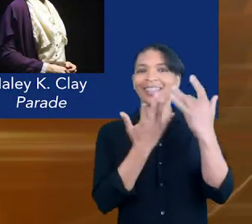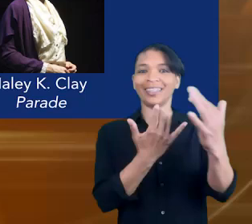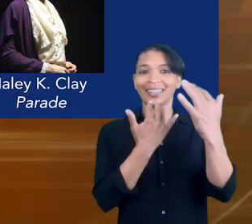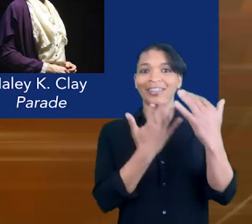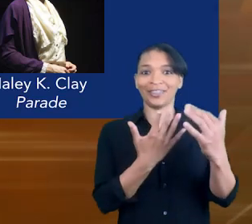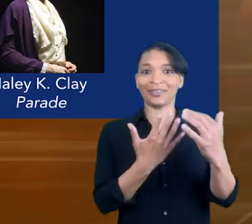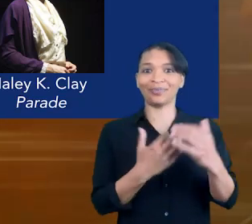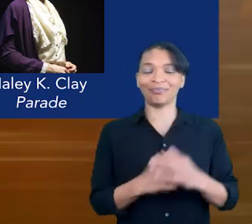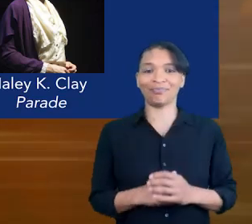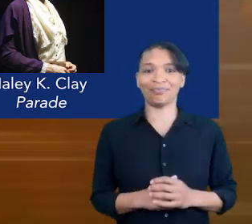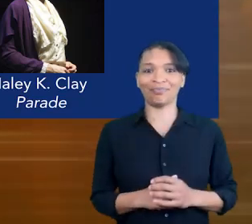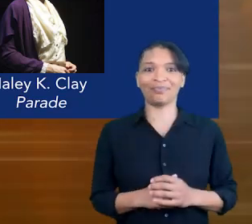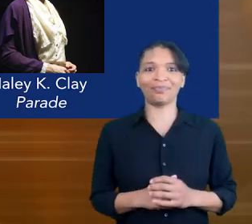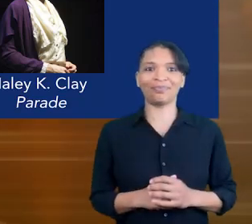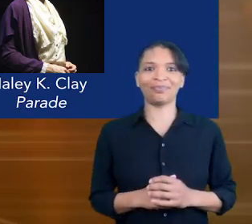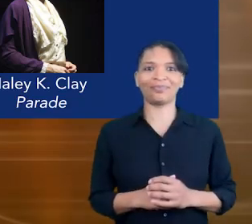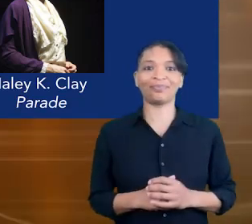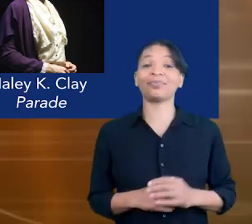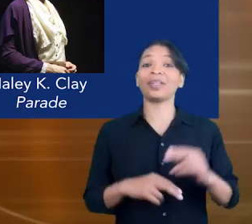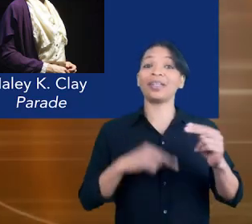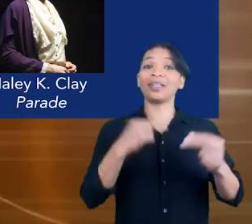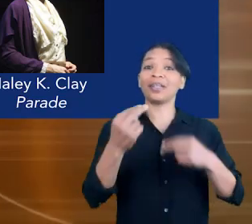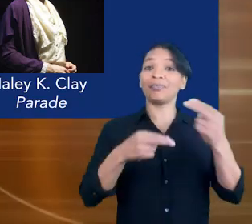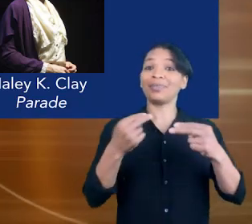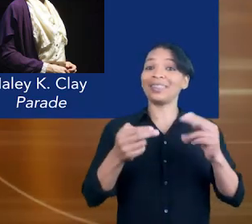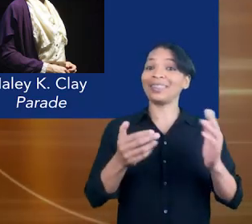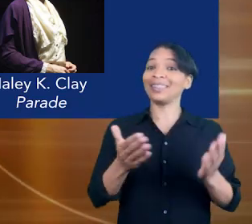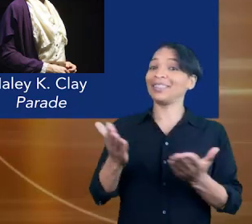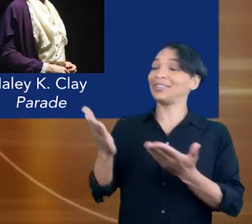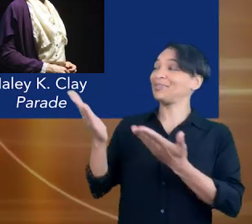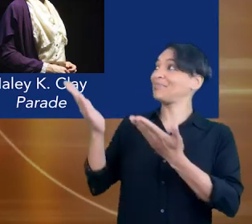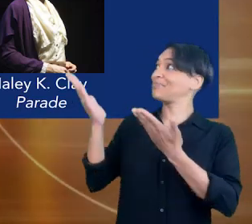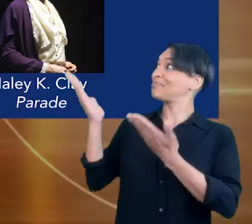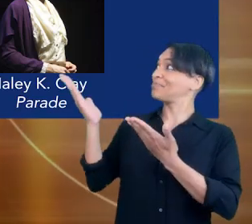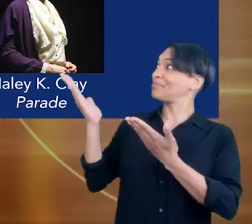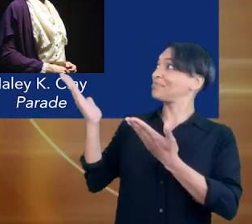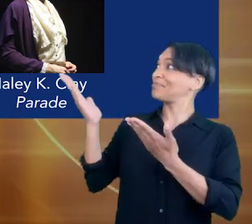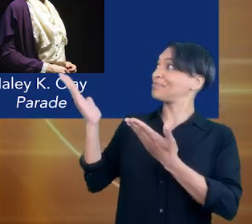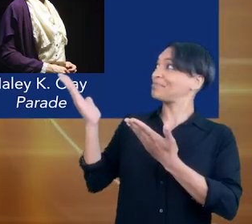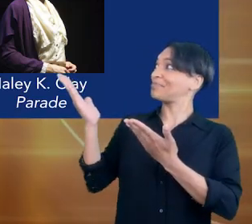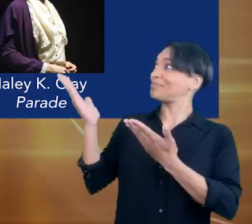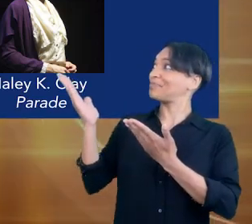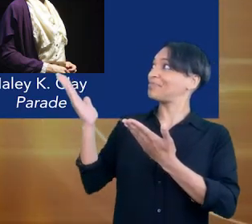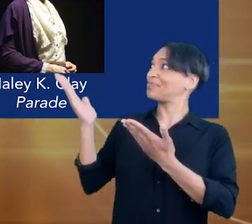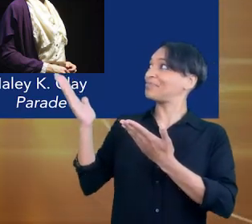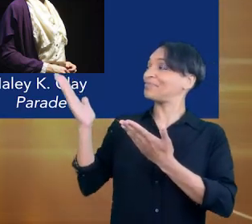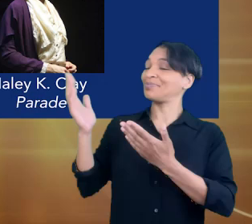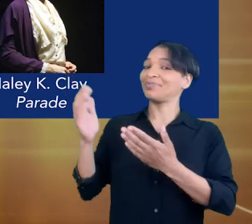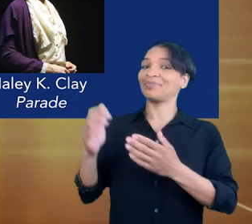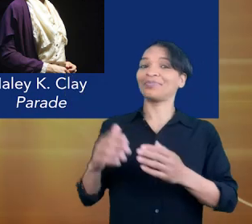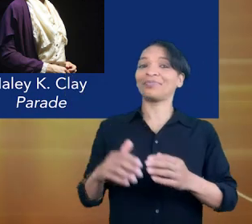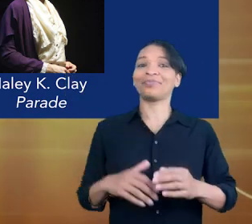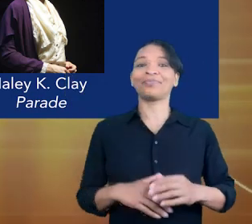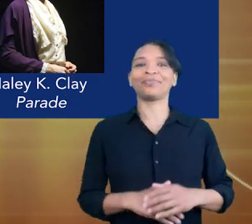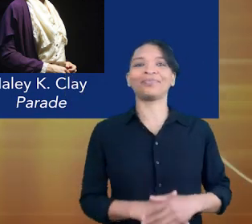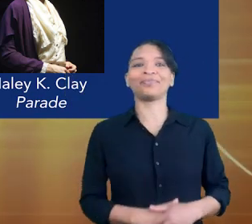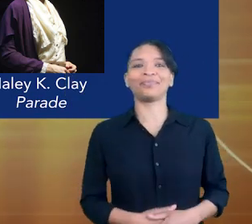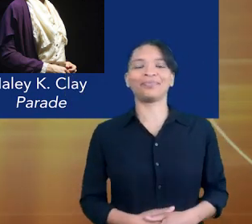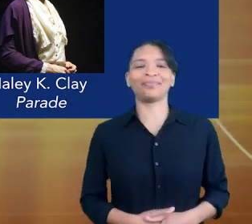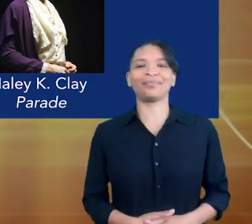or Change, Moonbox Productions, Alice Ripley, Sunset Boulevard, North Shore Music